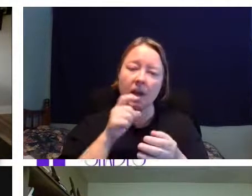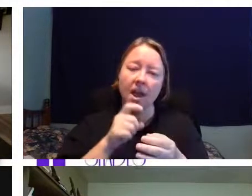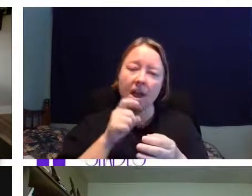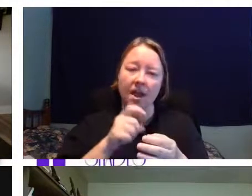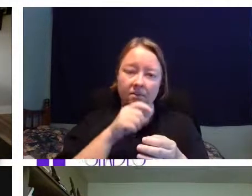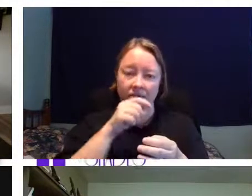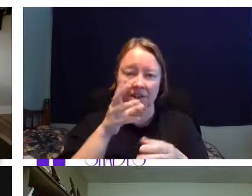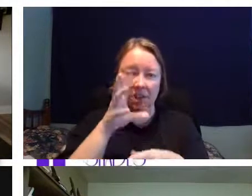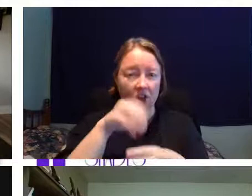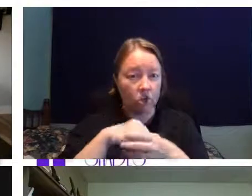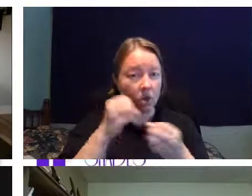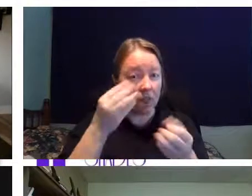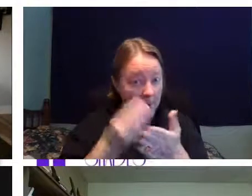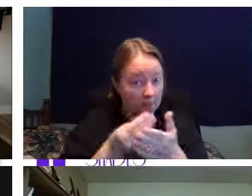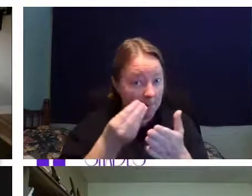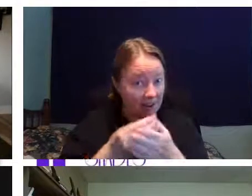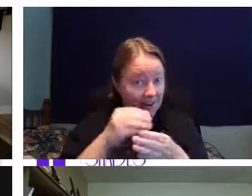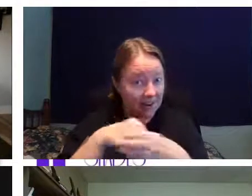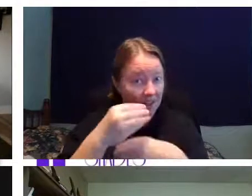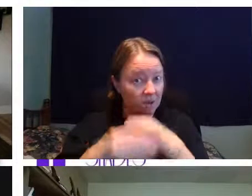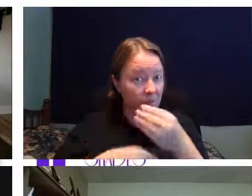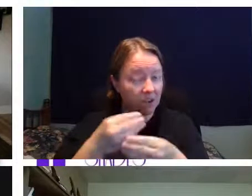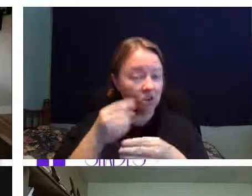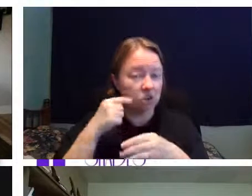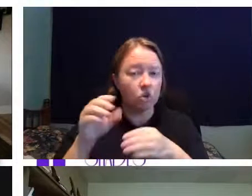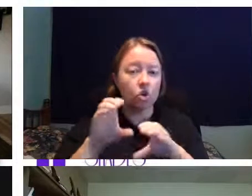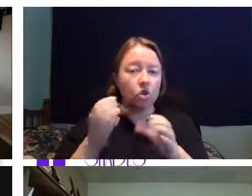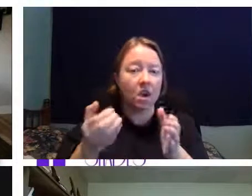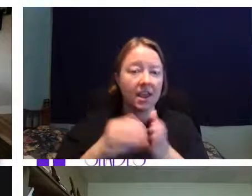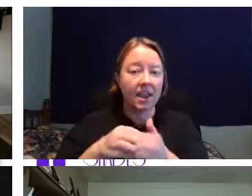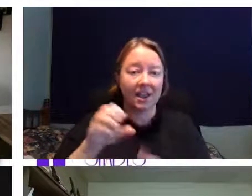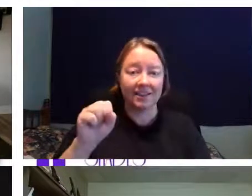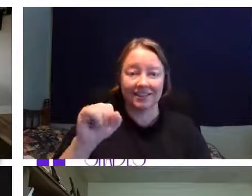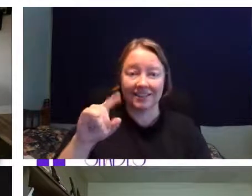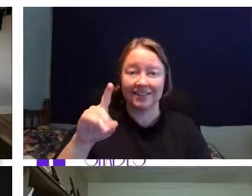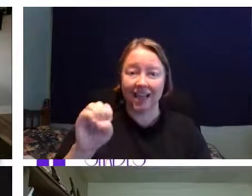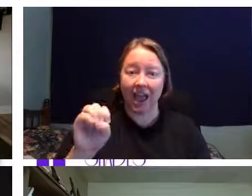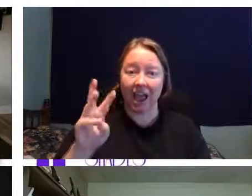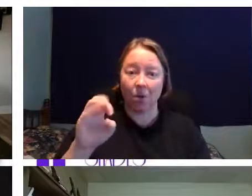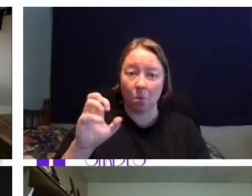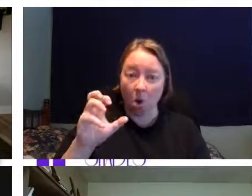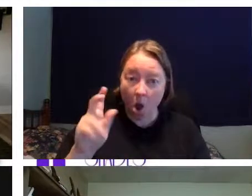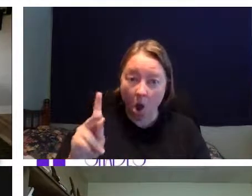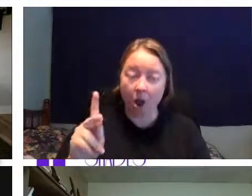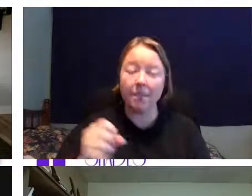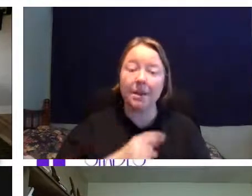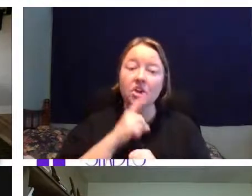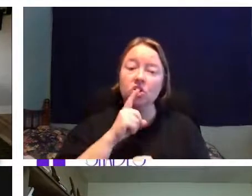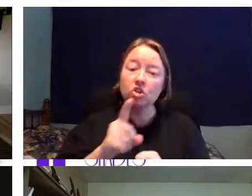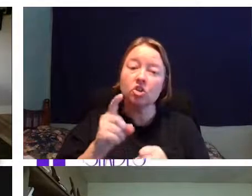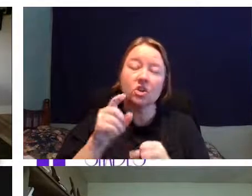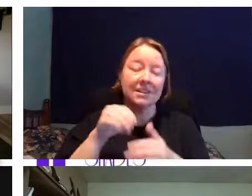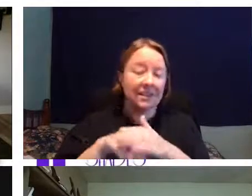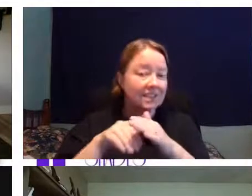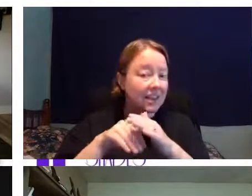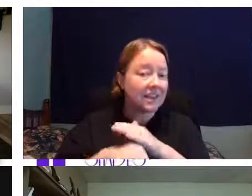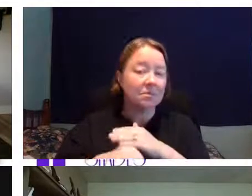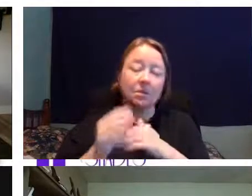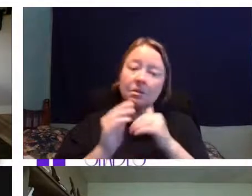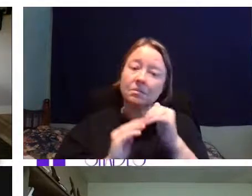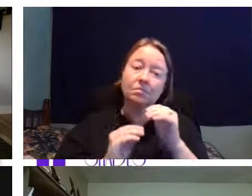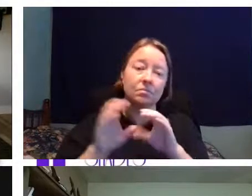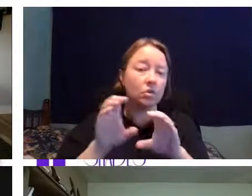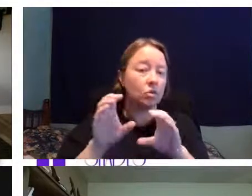budget to redo all of the sidewalks and make sure that, there is accessibility, redoing the ramps,